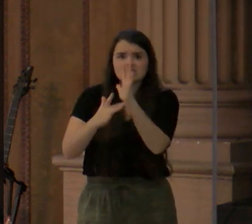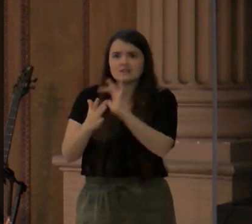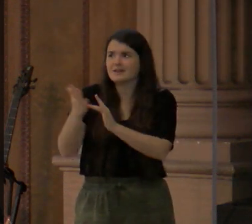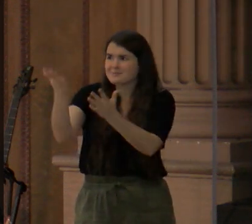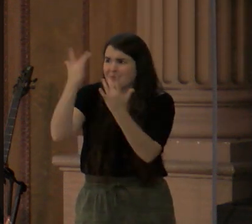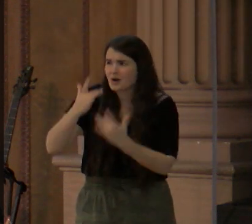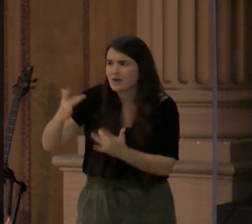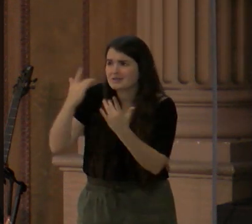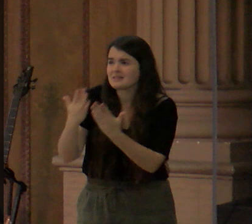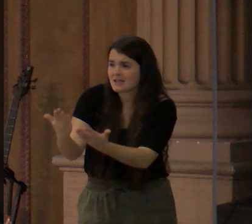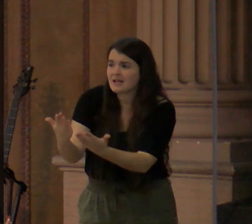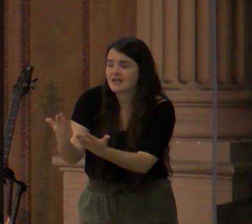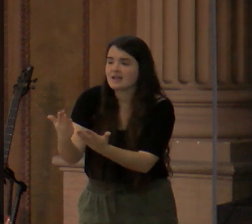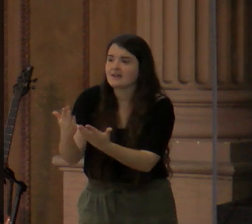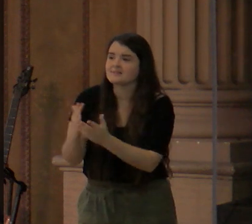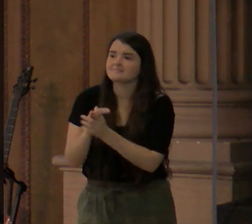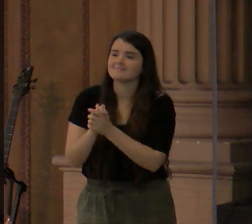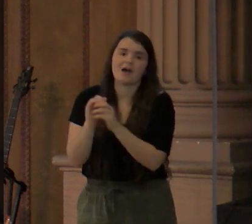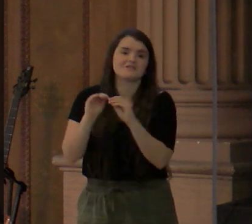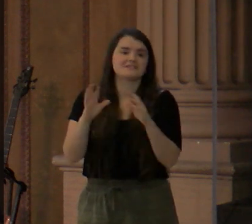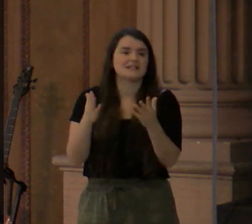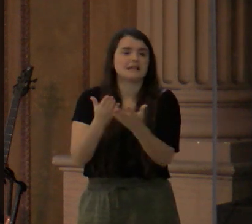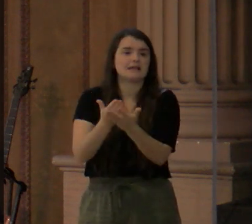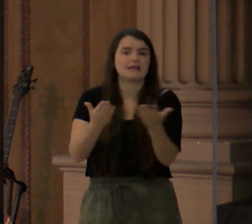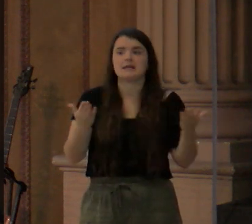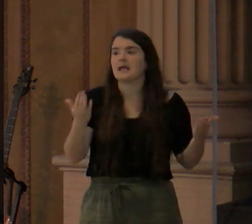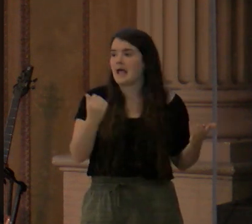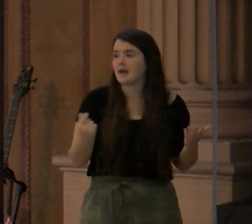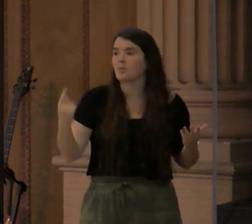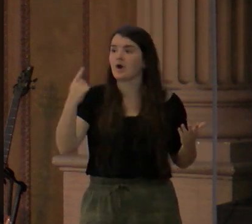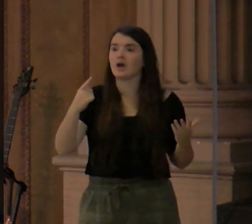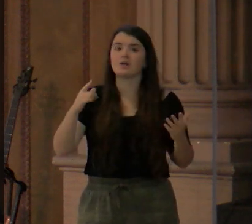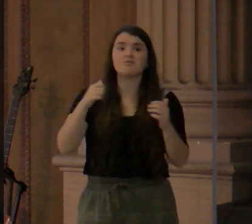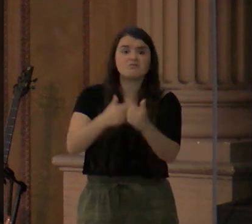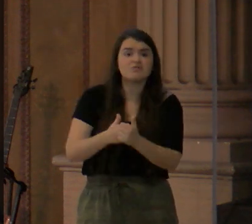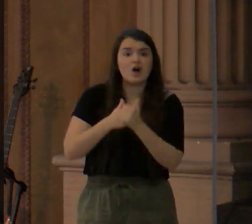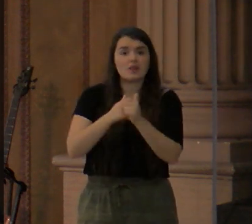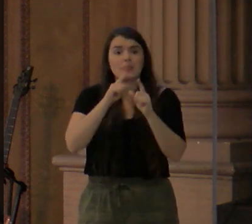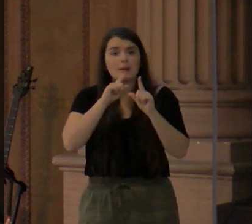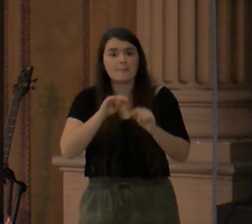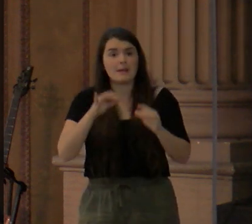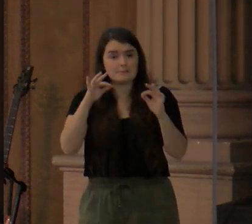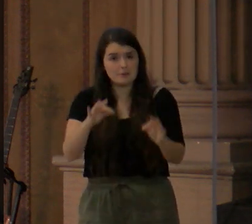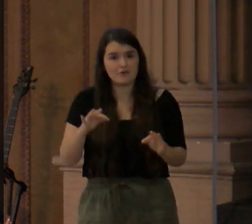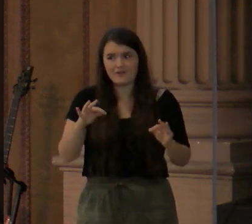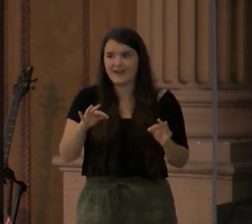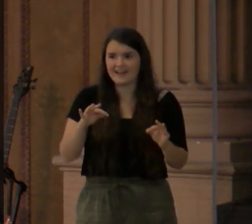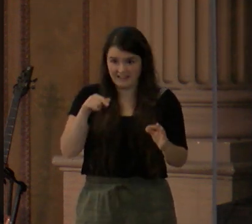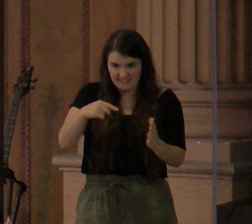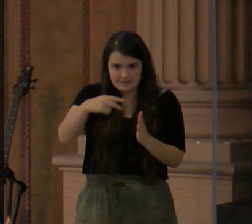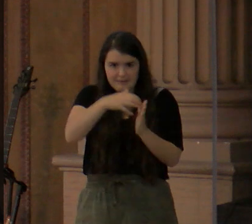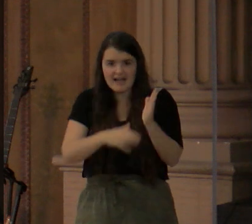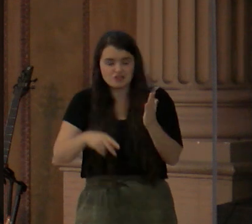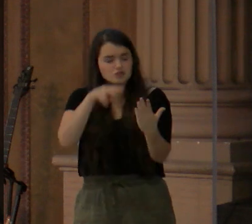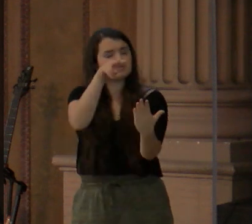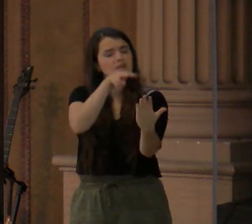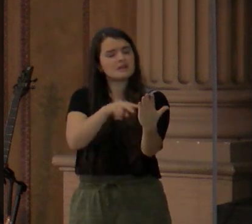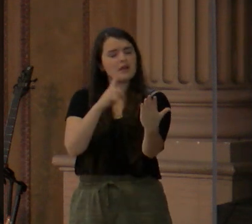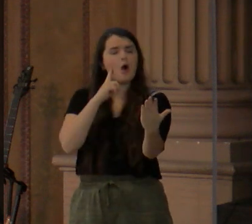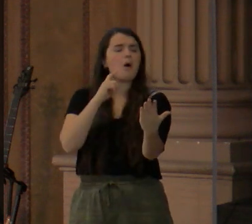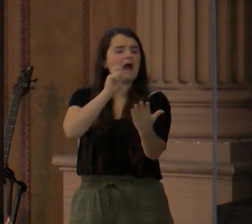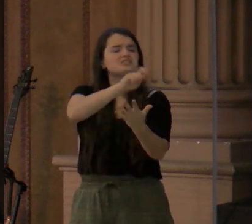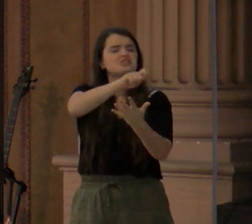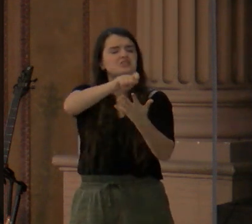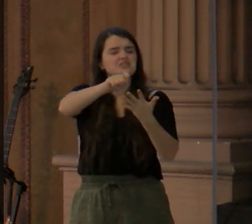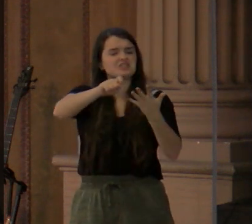perfectly kept the commands in the Sermon on the Mount. We're not going to read Matthew 5, 6, and 7 and say, all right, well, I feel like I'm pretty much done with that. I'm doing